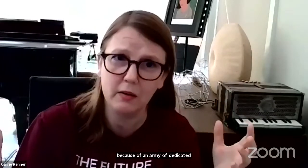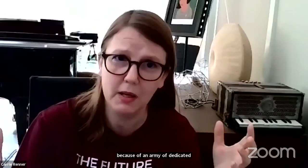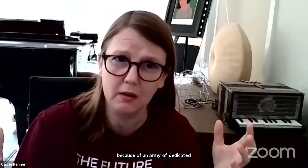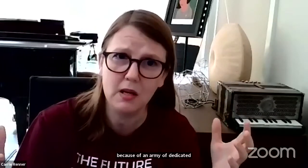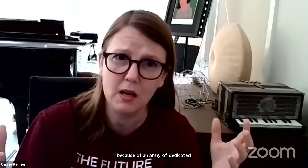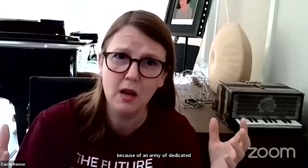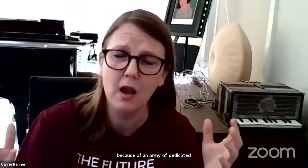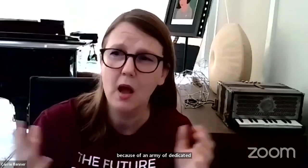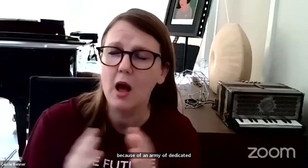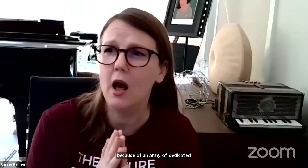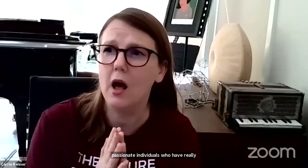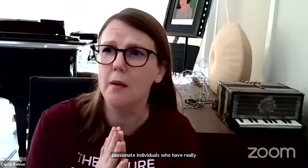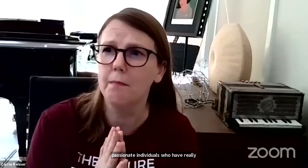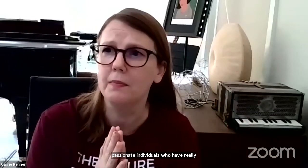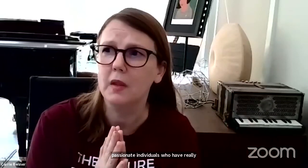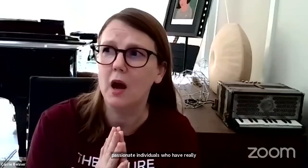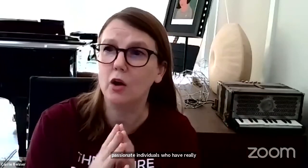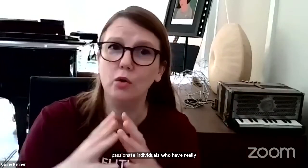with accessibility